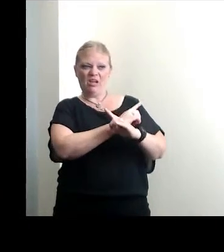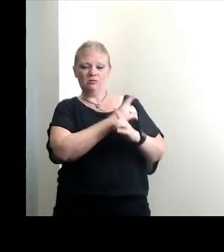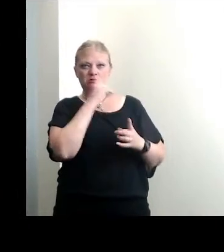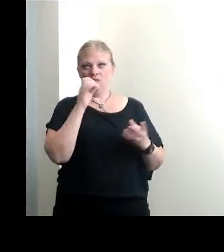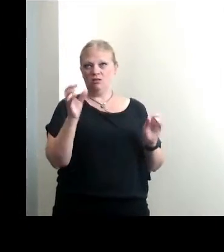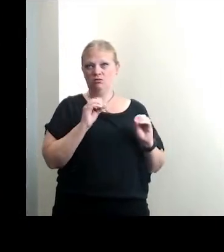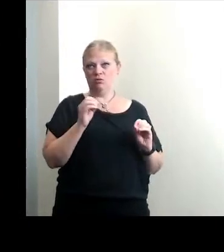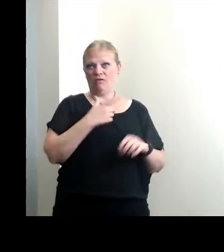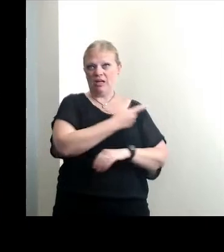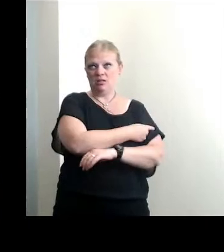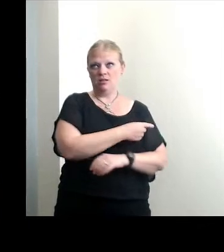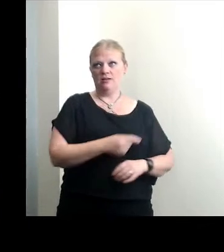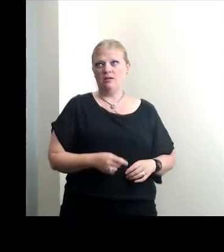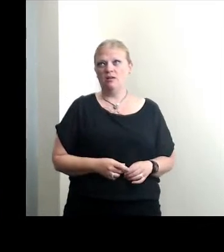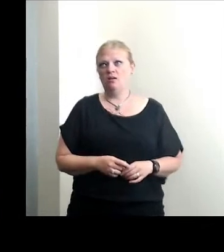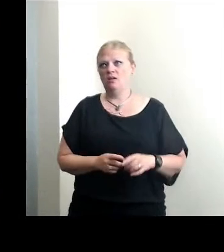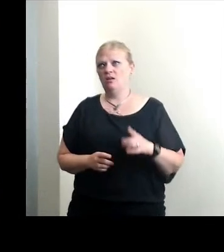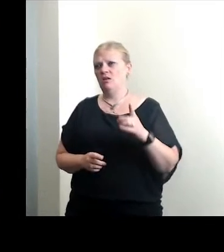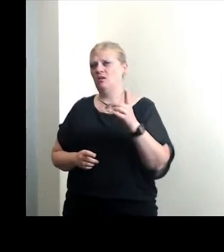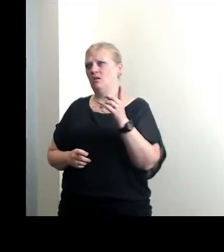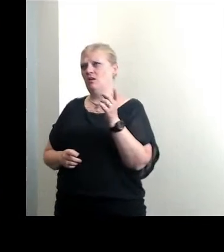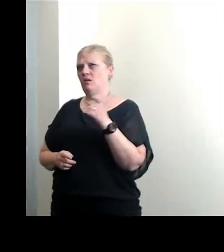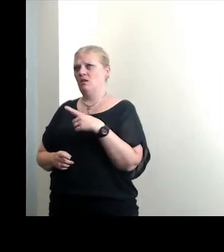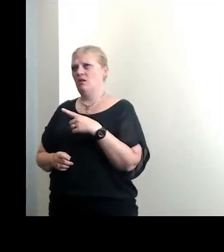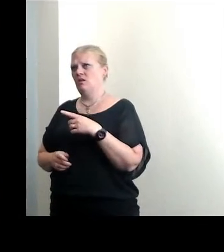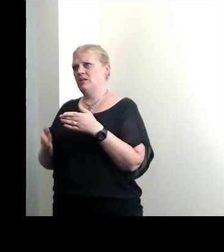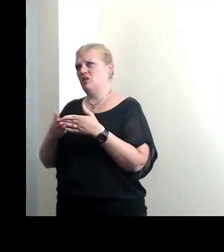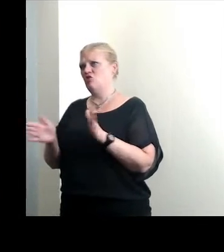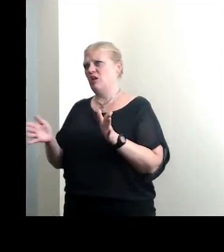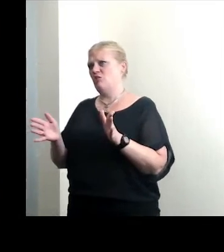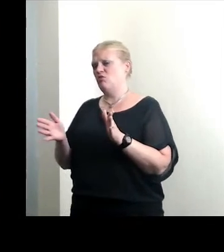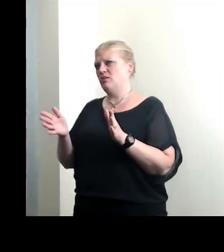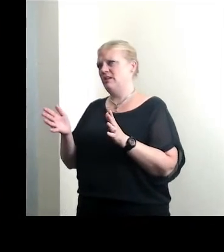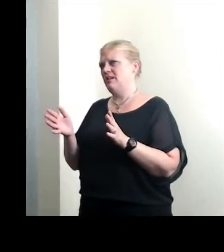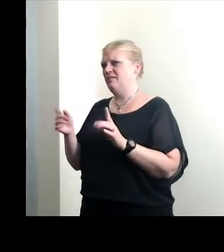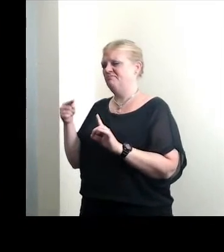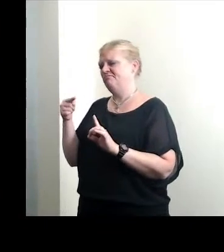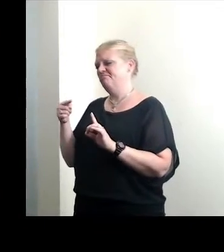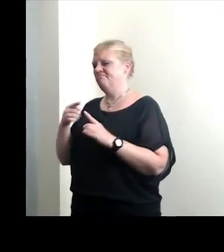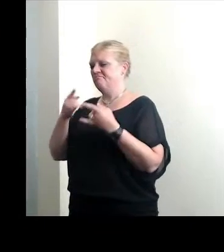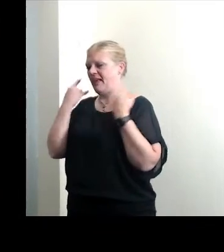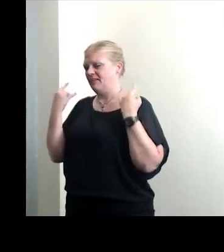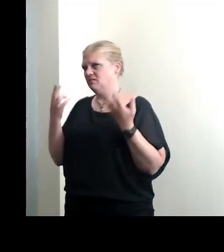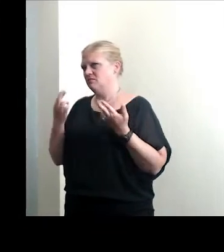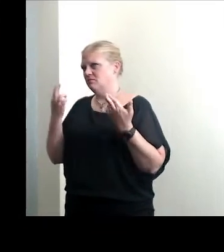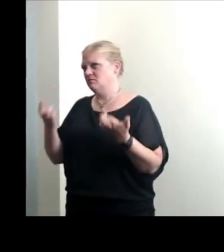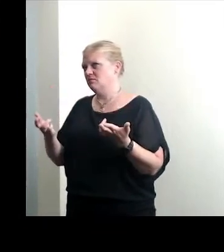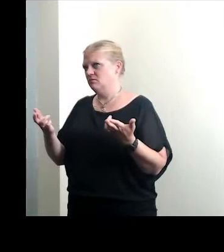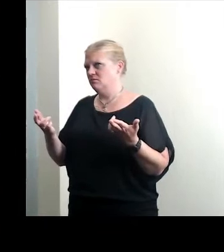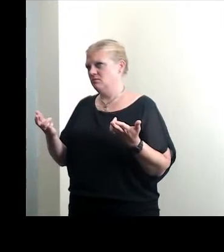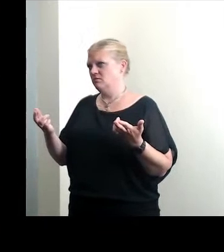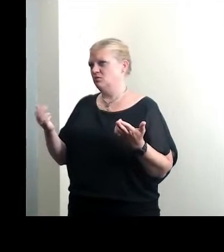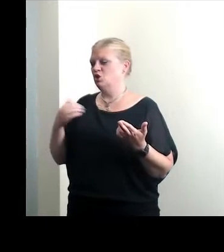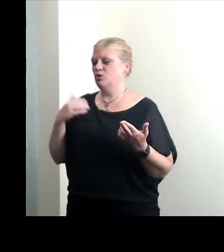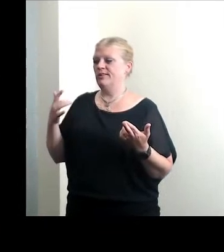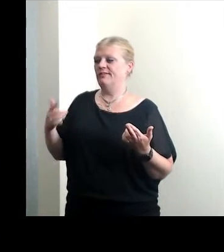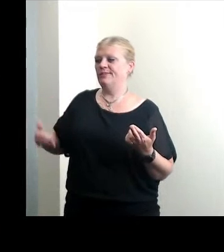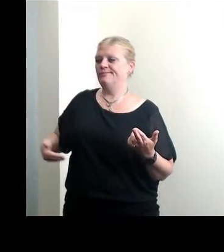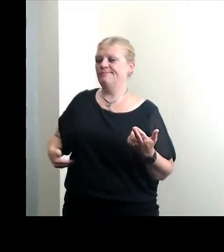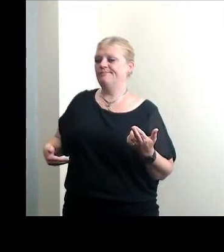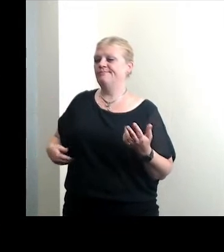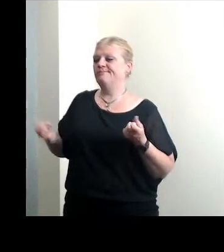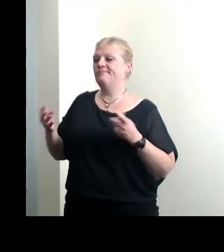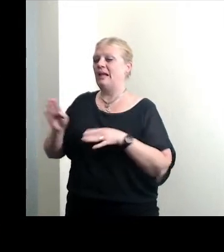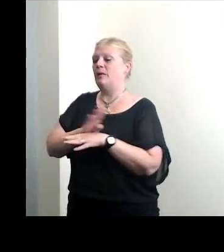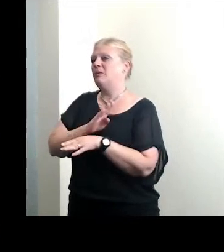vaccinated. Generally speaking, on the mask recommendation, do you get the sense that there are a lot of businesses out